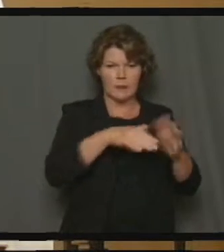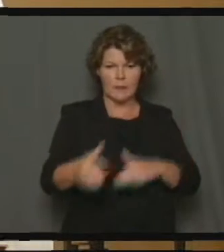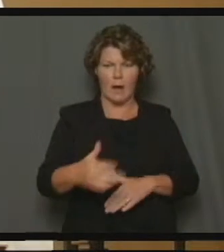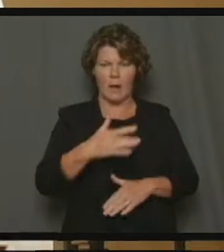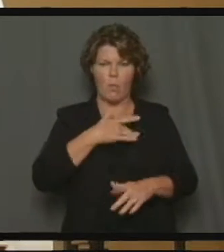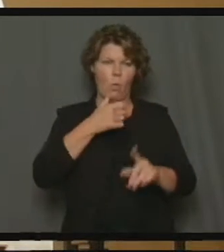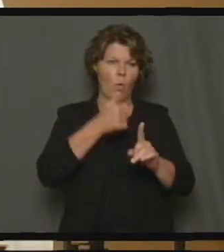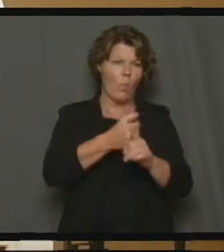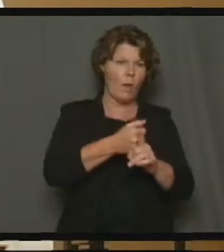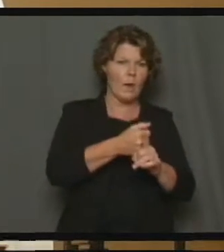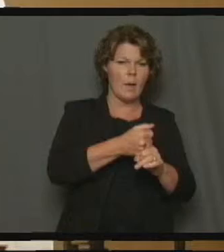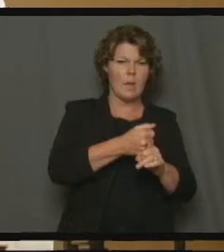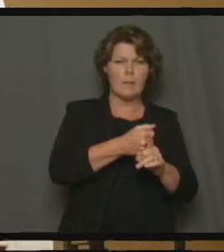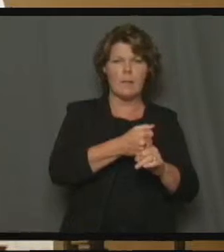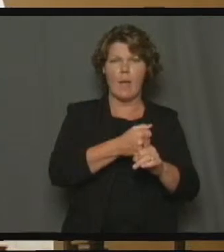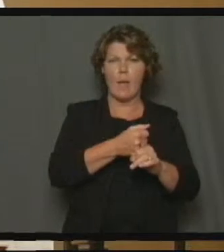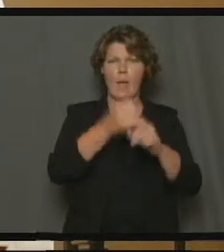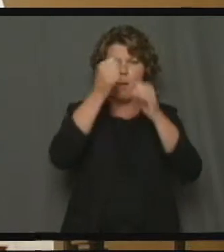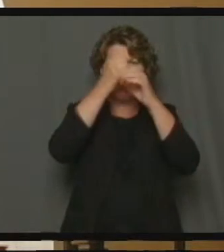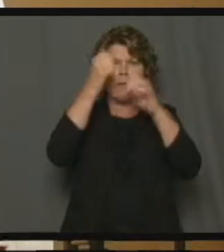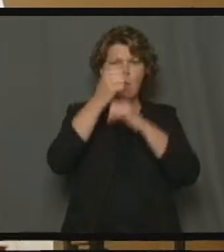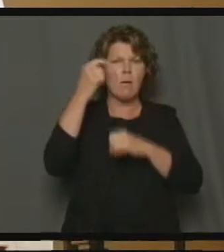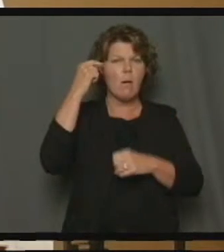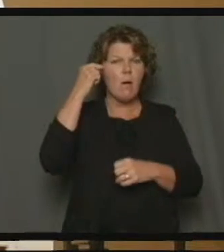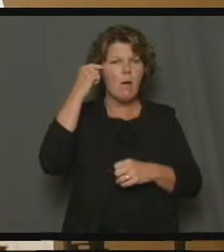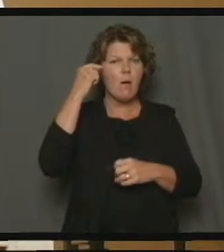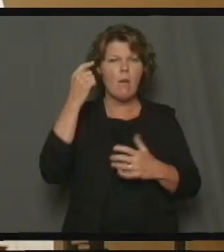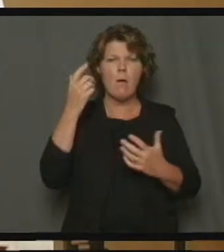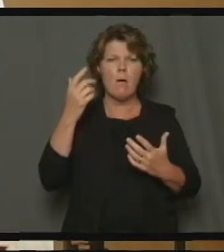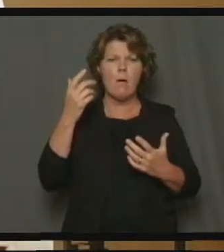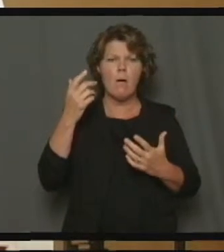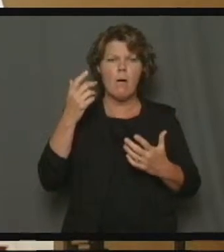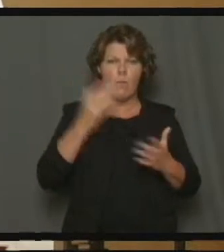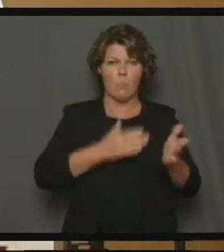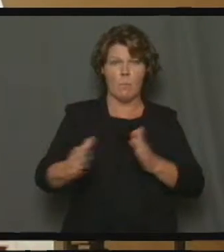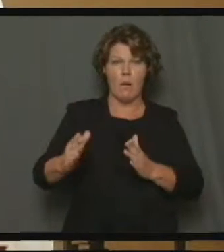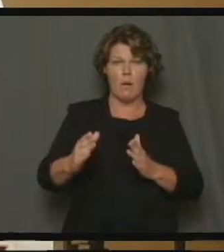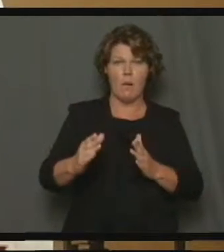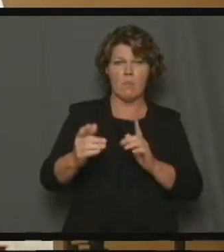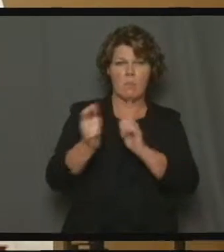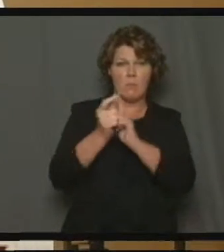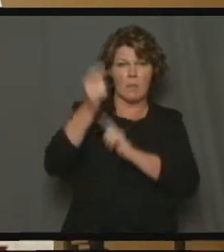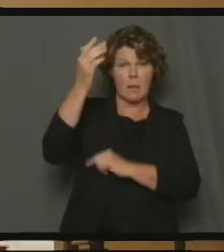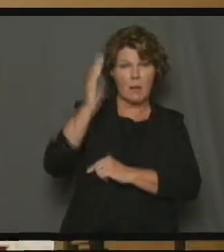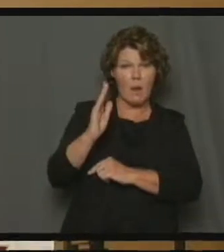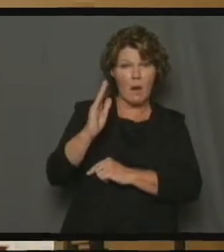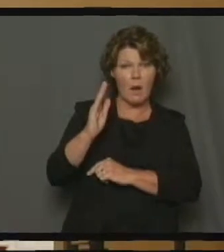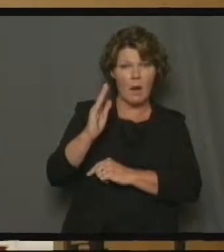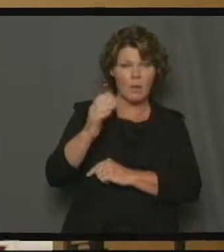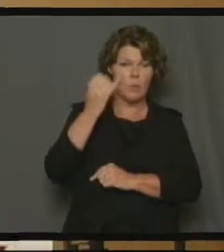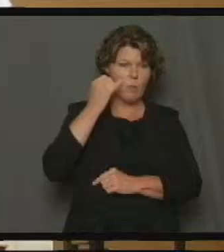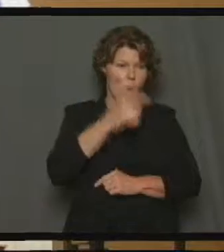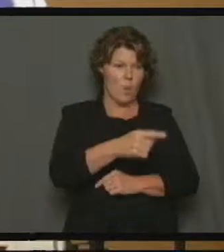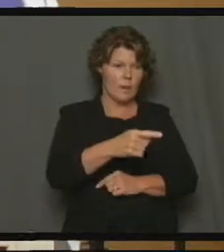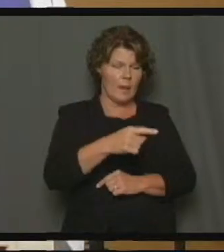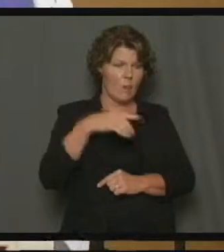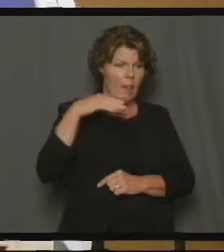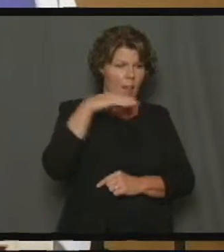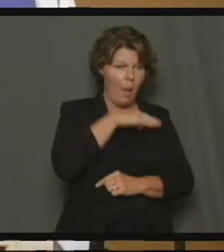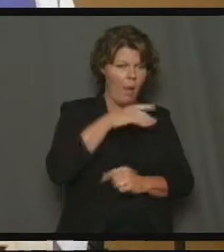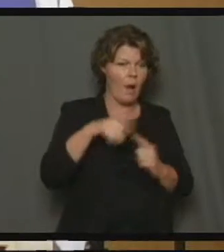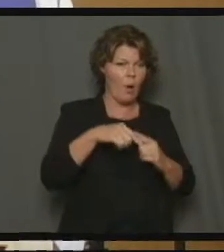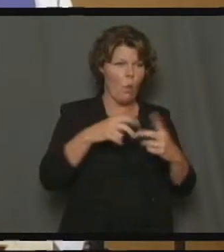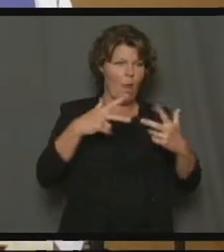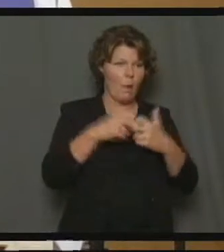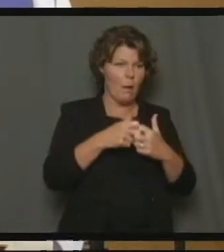aneurysm. People ask, was he ready? Was he prepared to meet God face to face? What if he was telling a lie when the